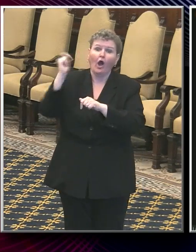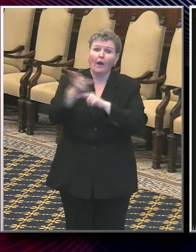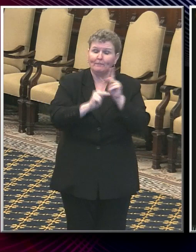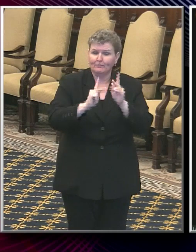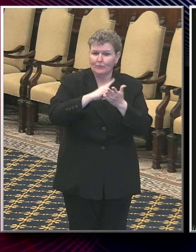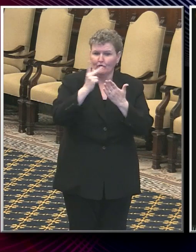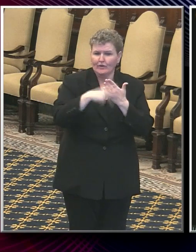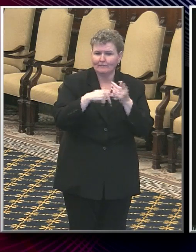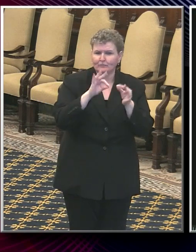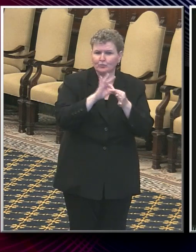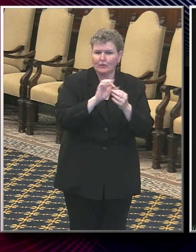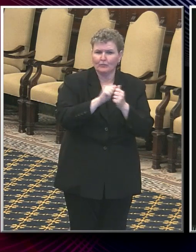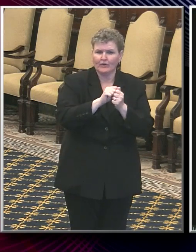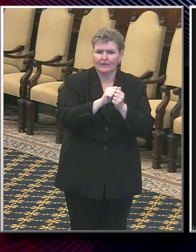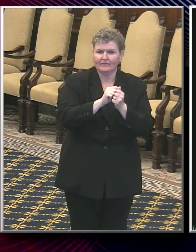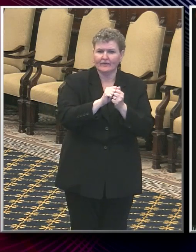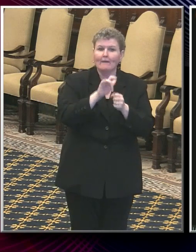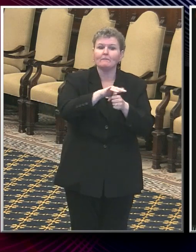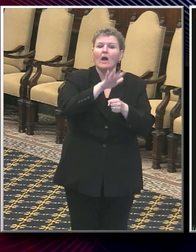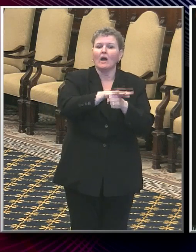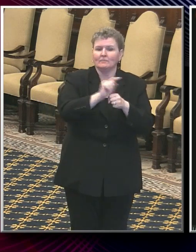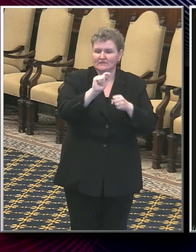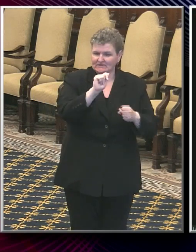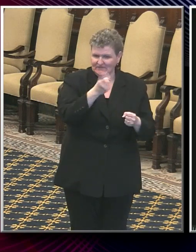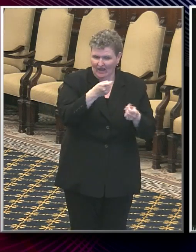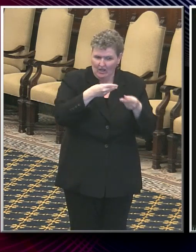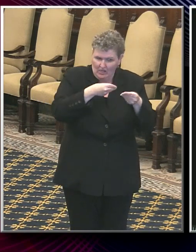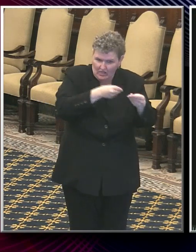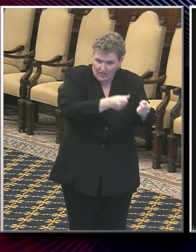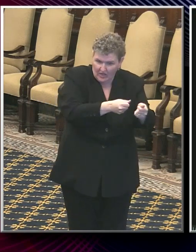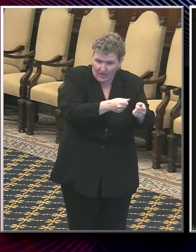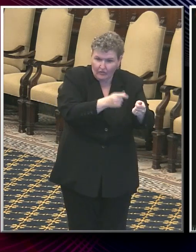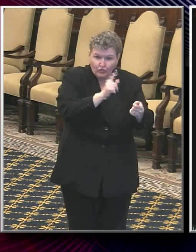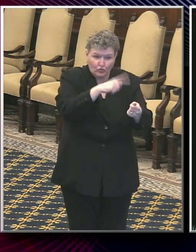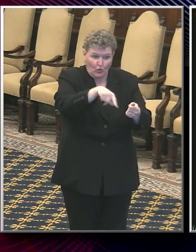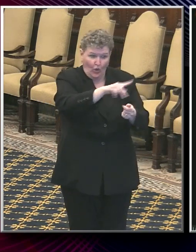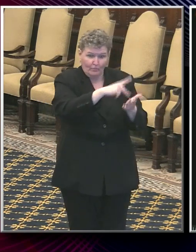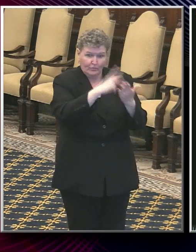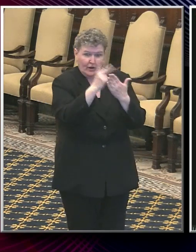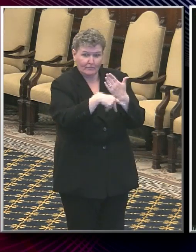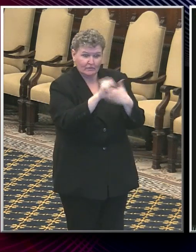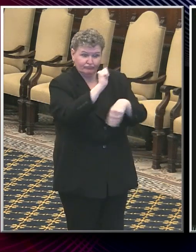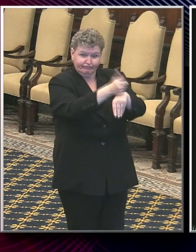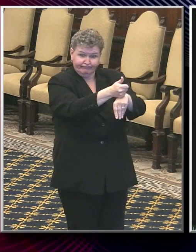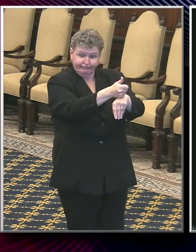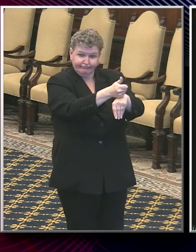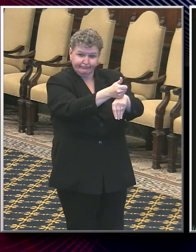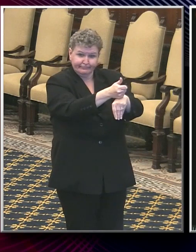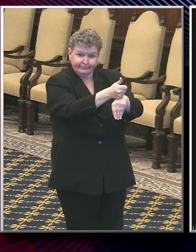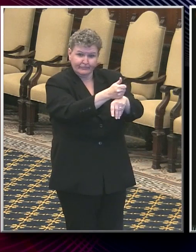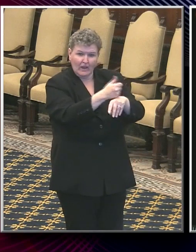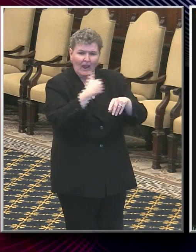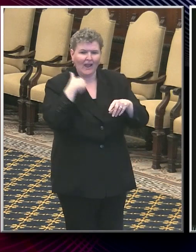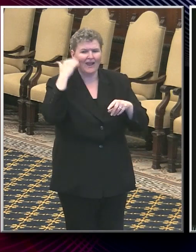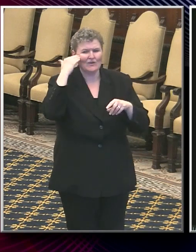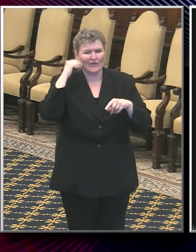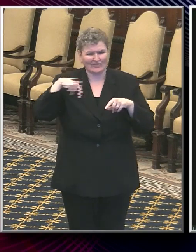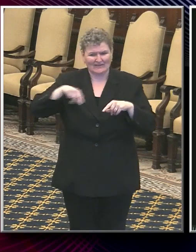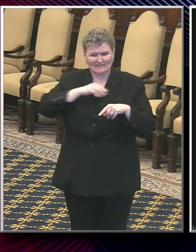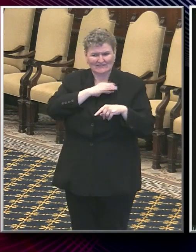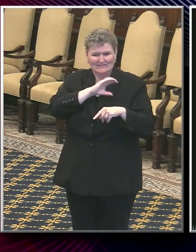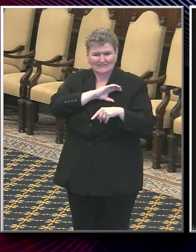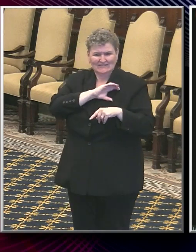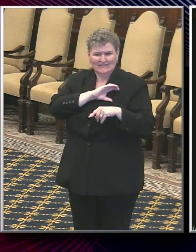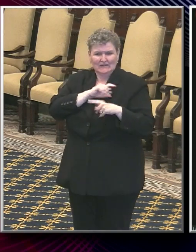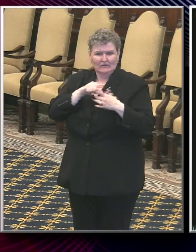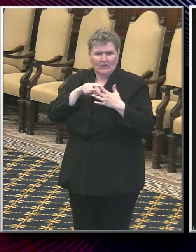are remaining intact. I know that some city council members have raised questions about that and whether some of that